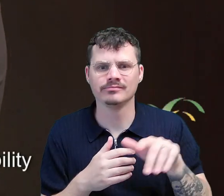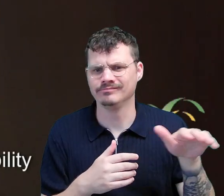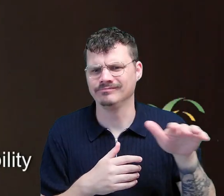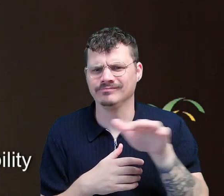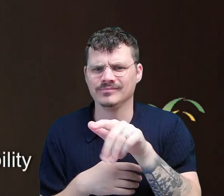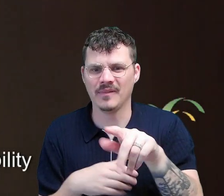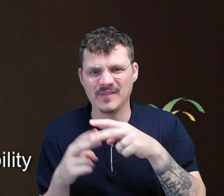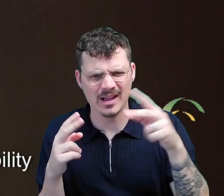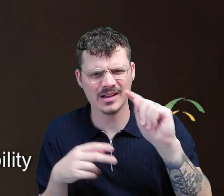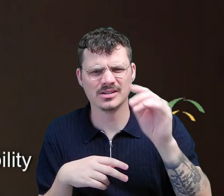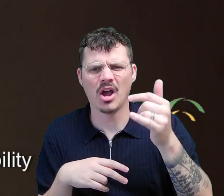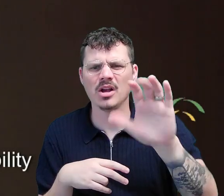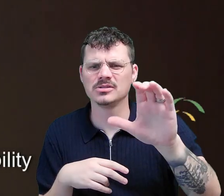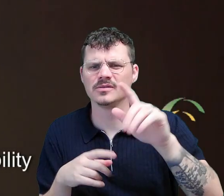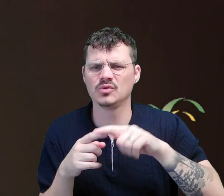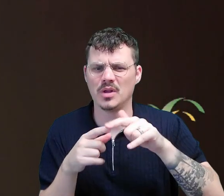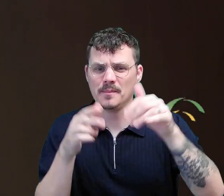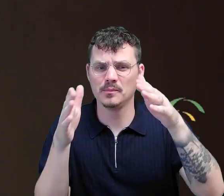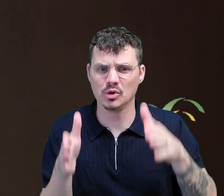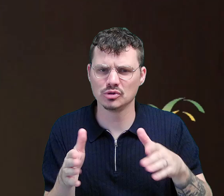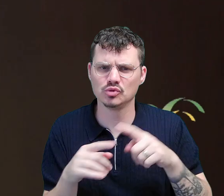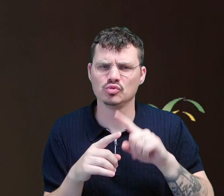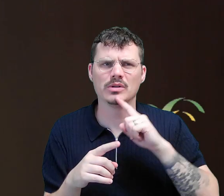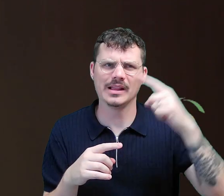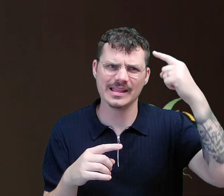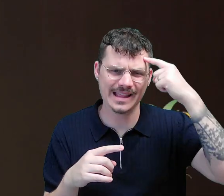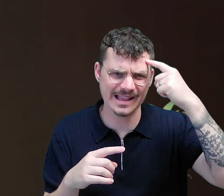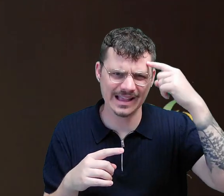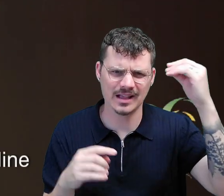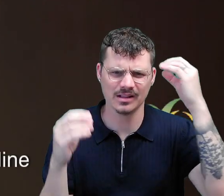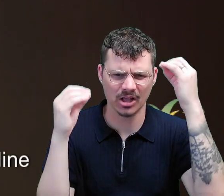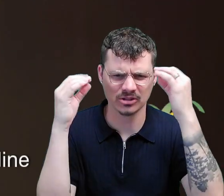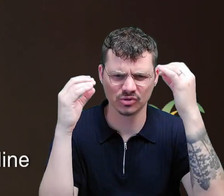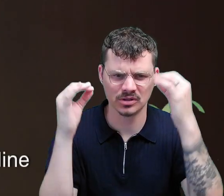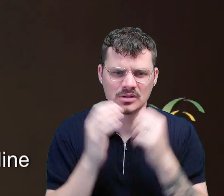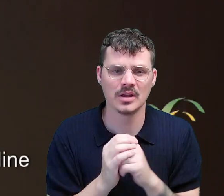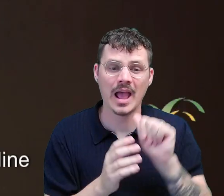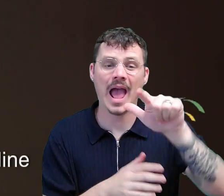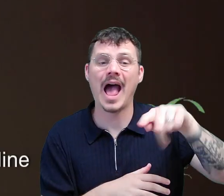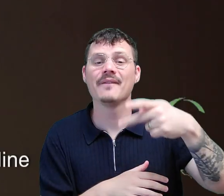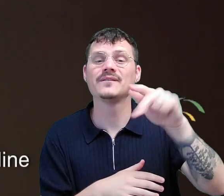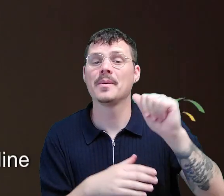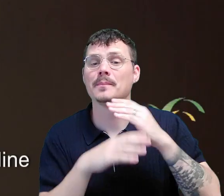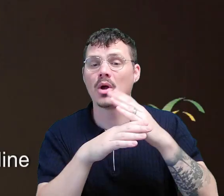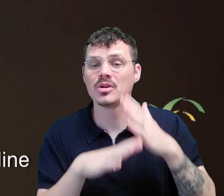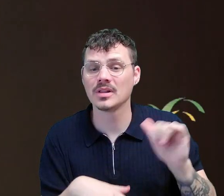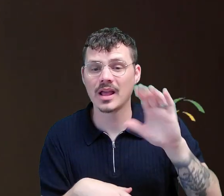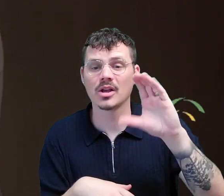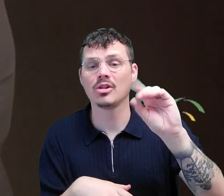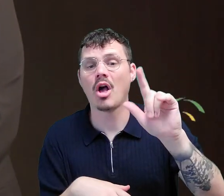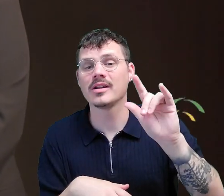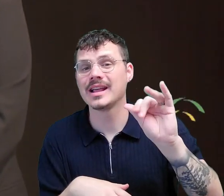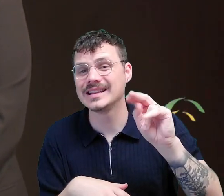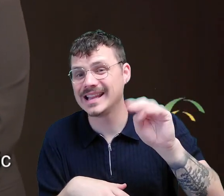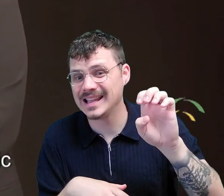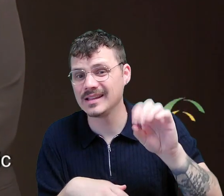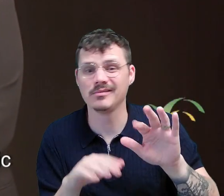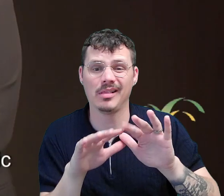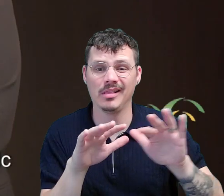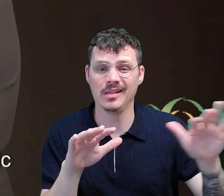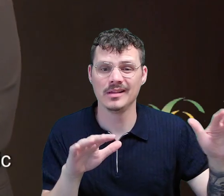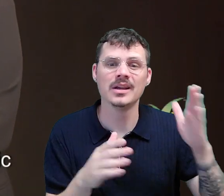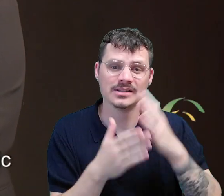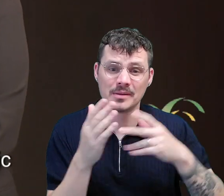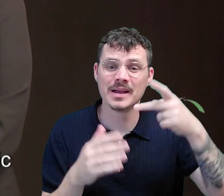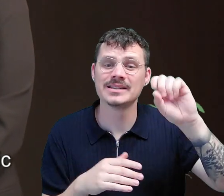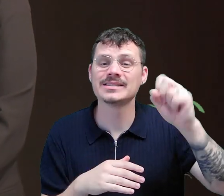very toxic to a person's ability to think and concentrate. Alpha blockers, medicines like clonidine and so on, as well as